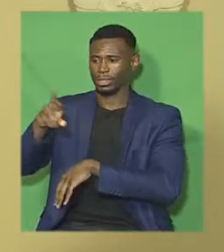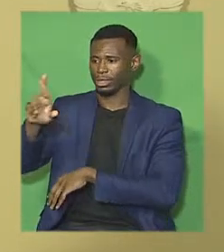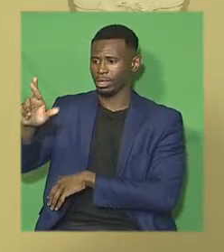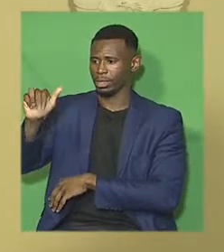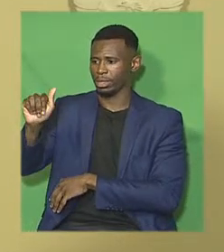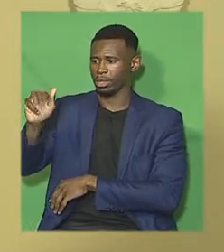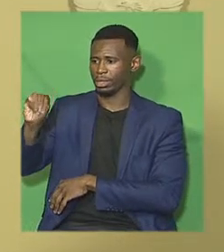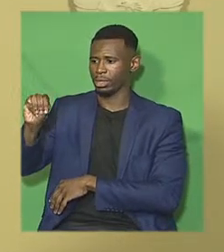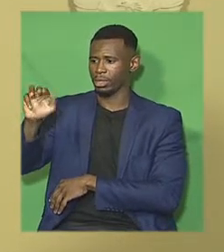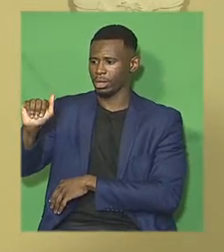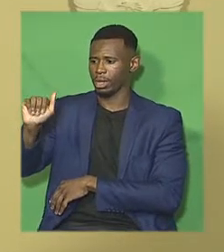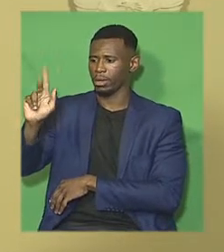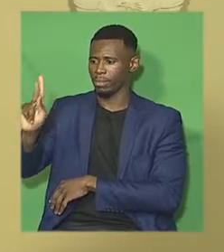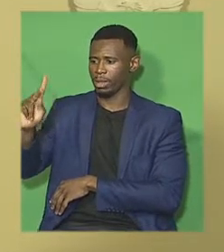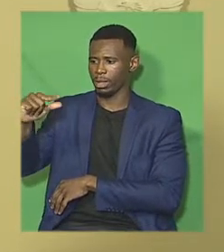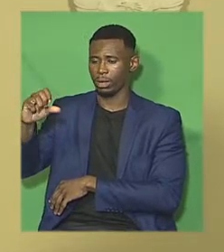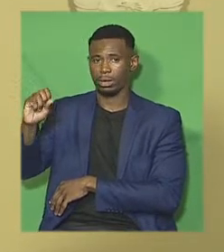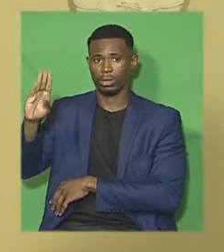Ramaphosa.